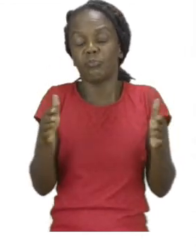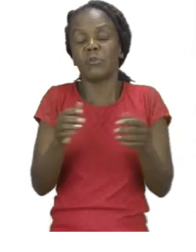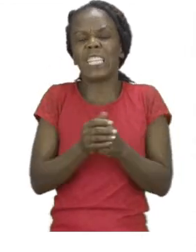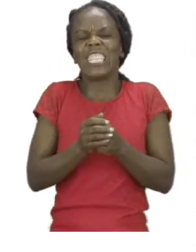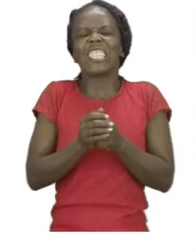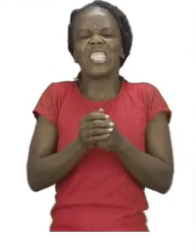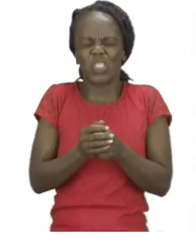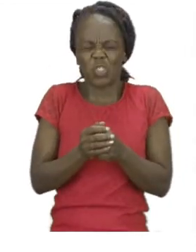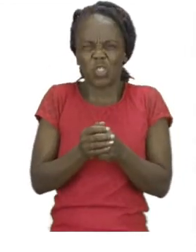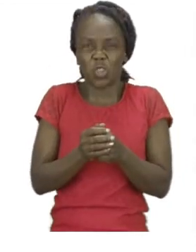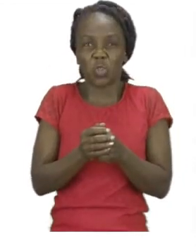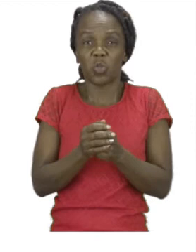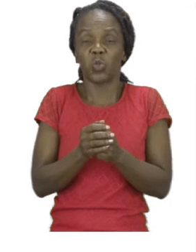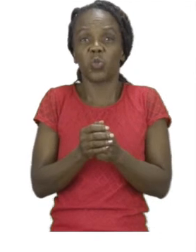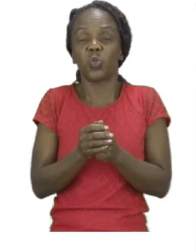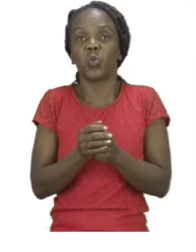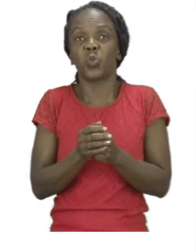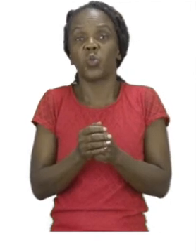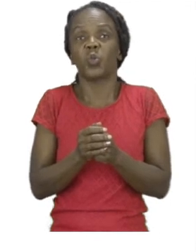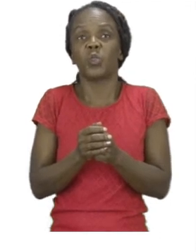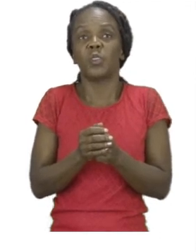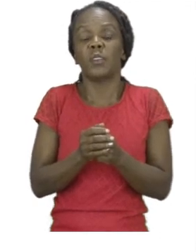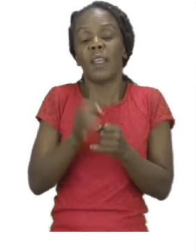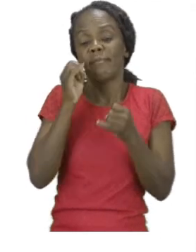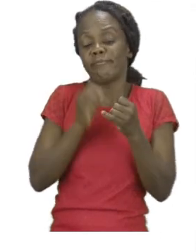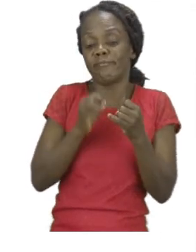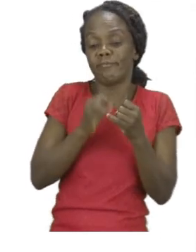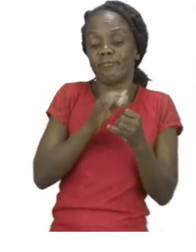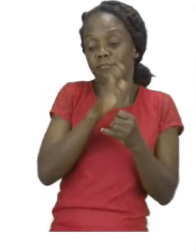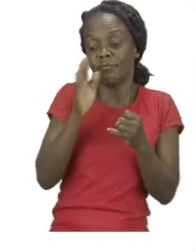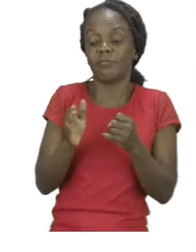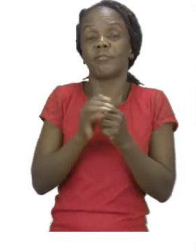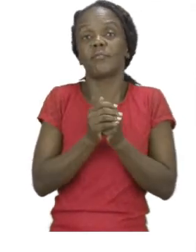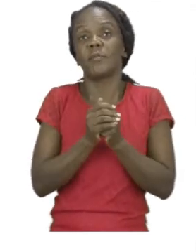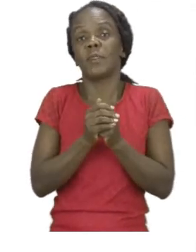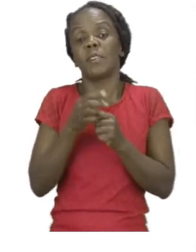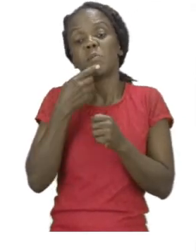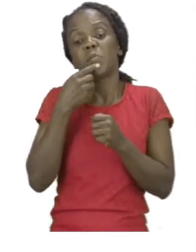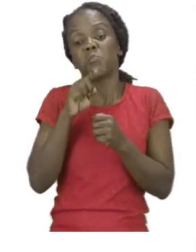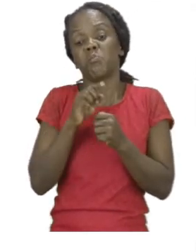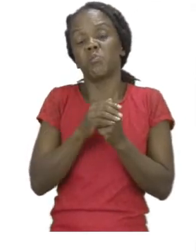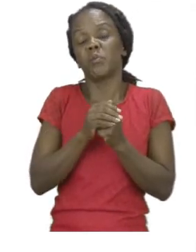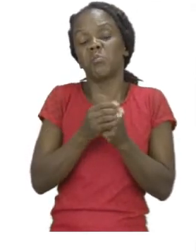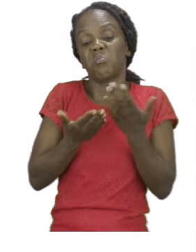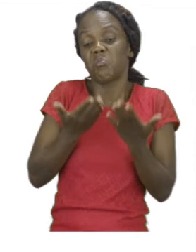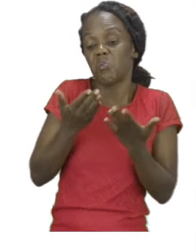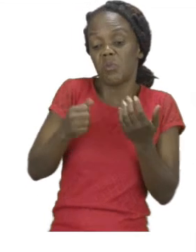Oh no. Then the last thing we can see is of a man, maybe father,